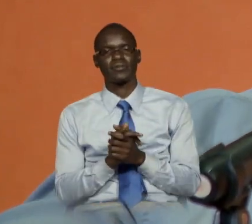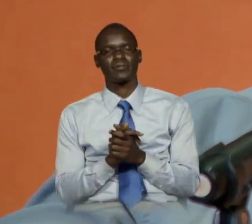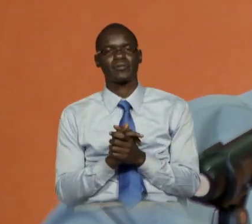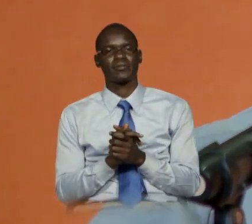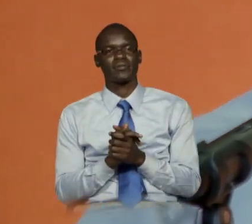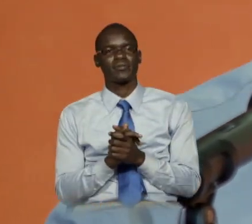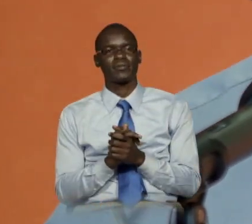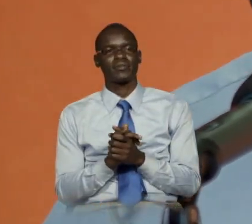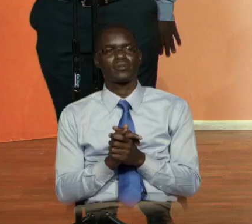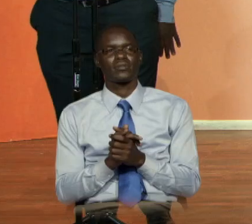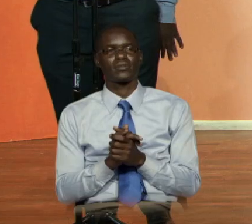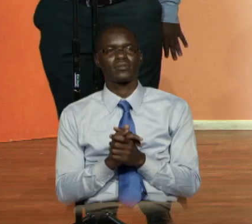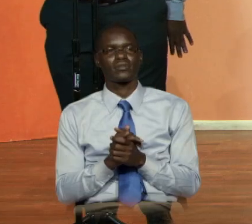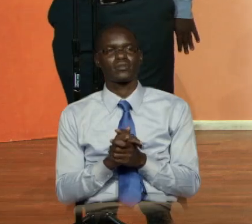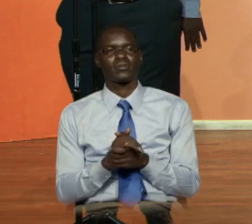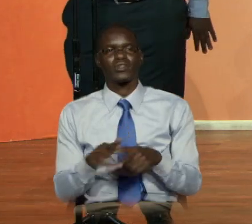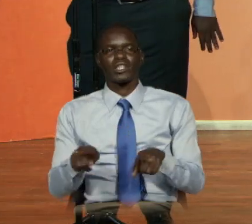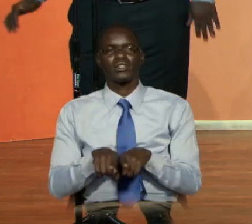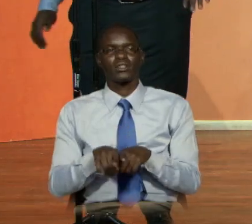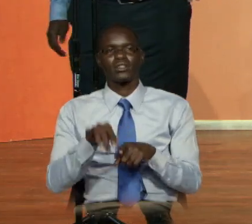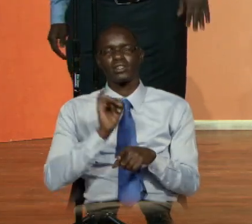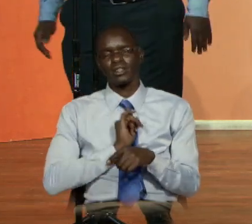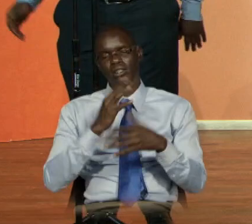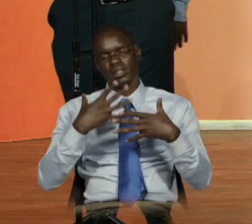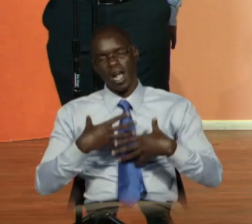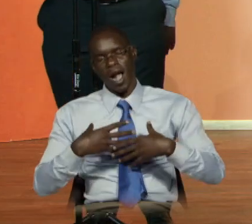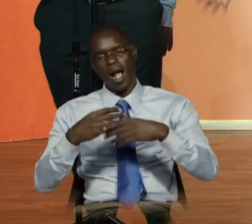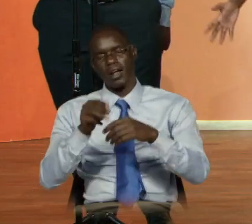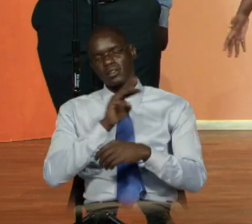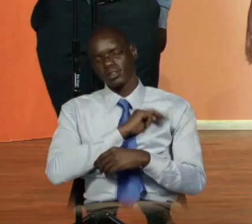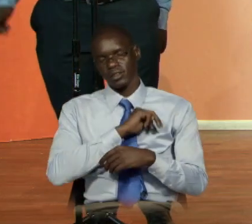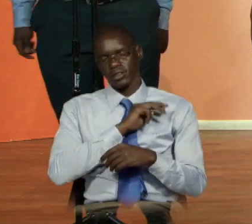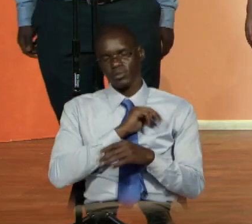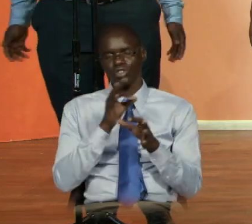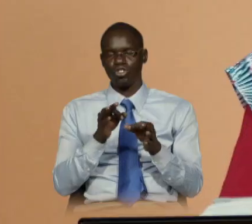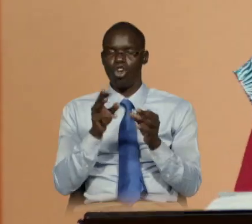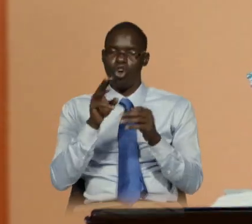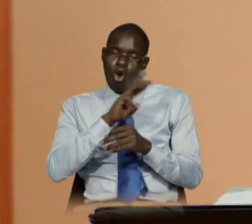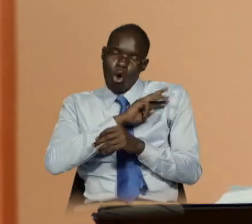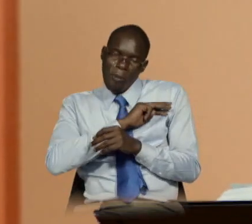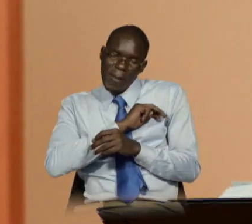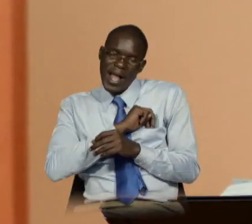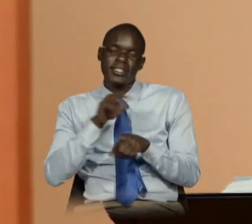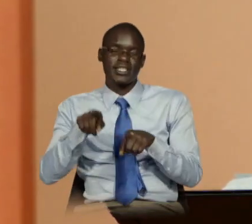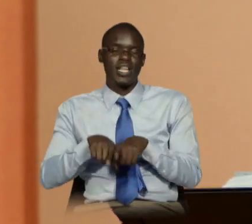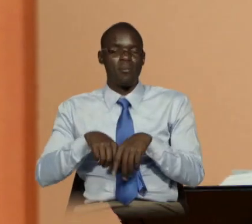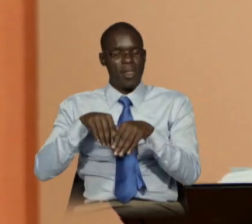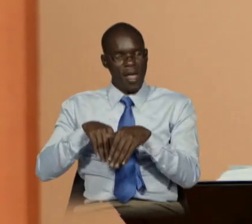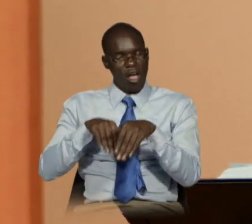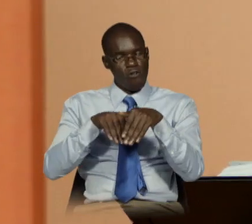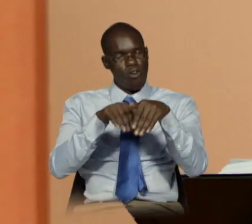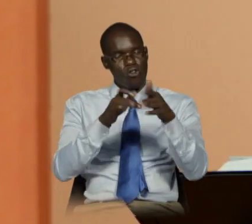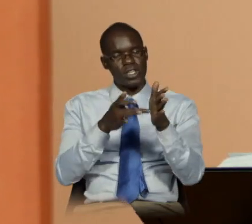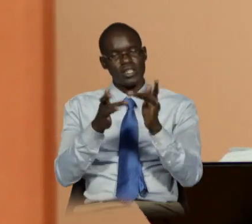sinner slain. Thus I would go on missions of mercy, following Christ